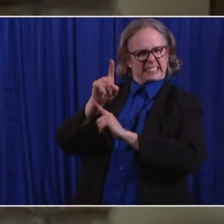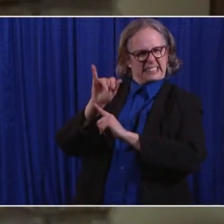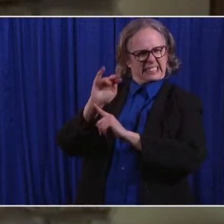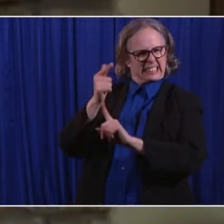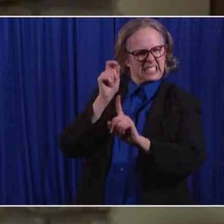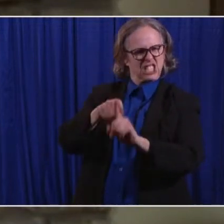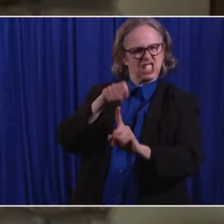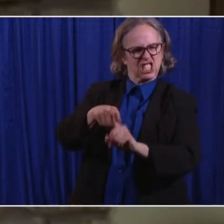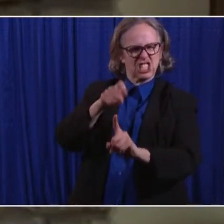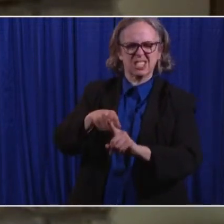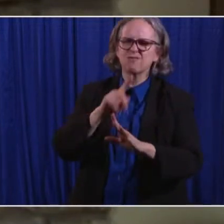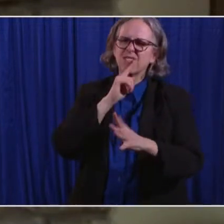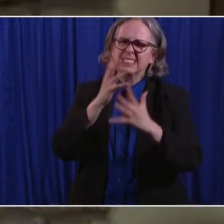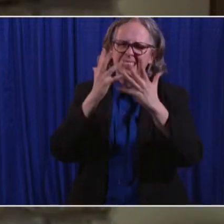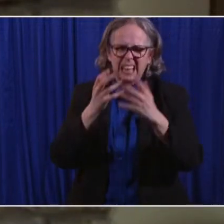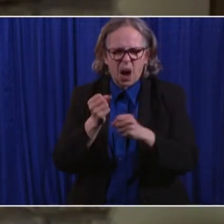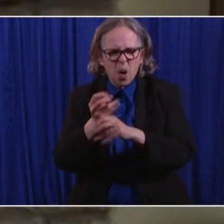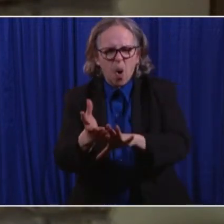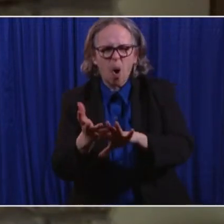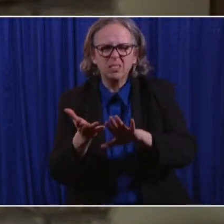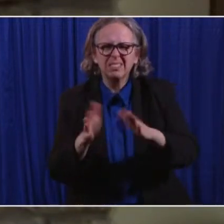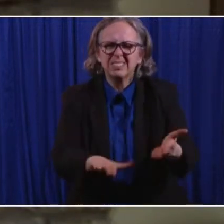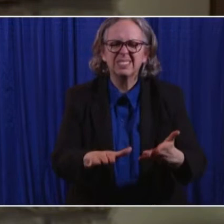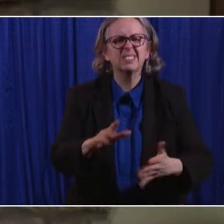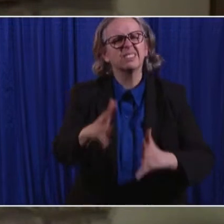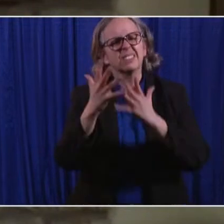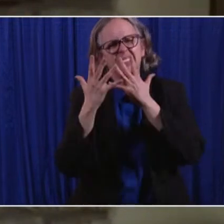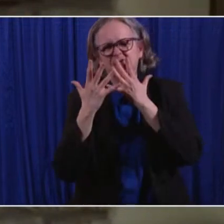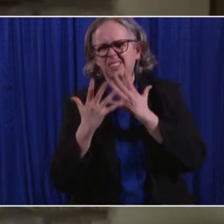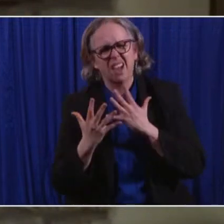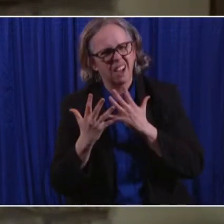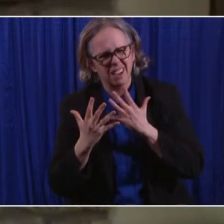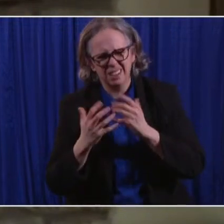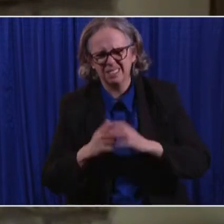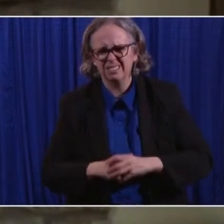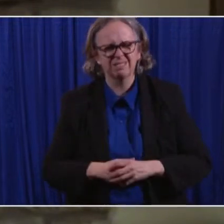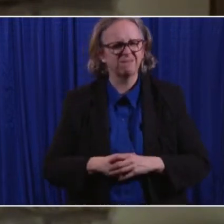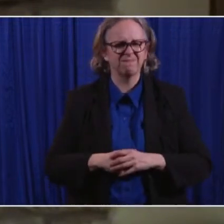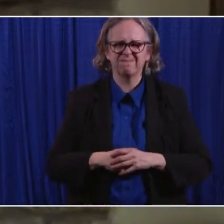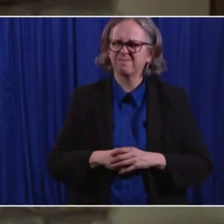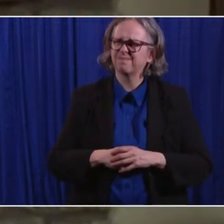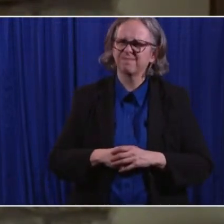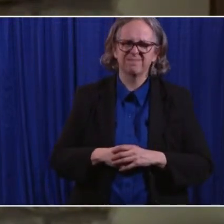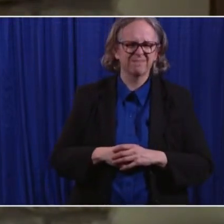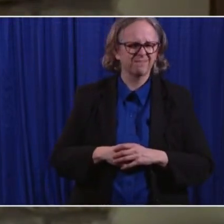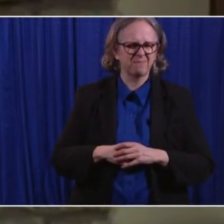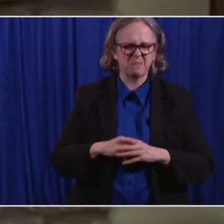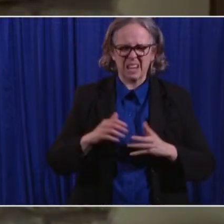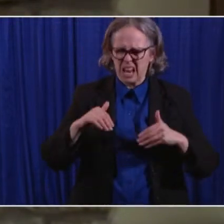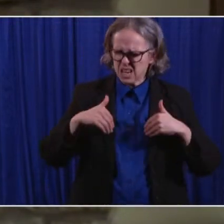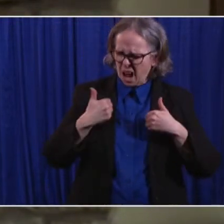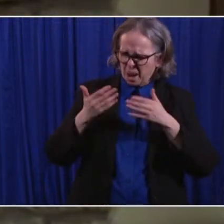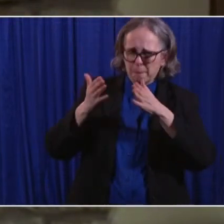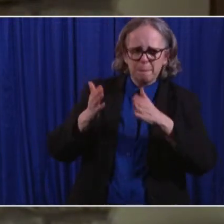sad to think that you could have a young person